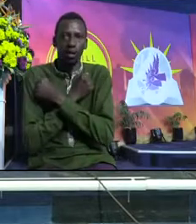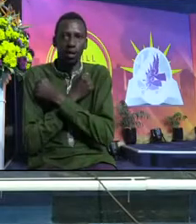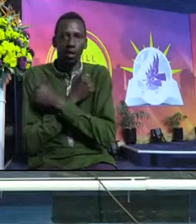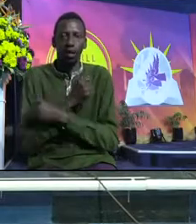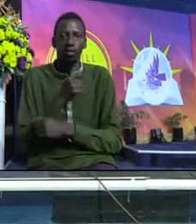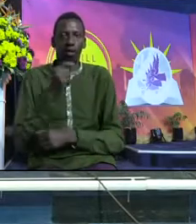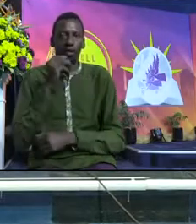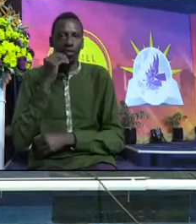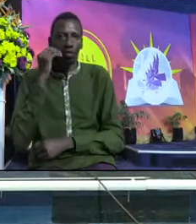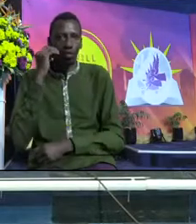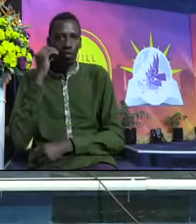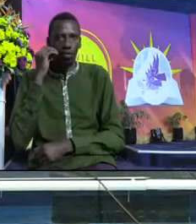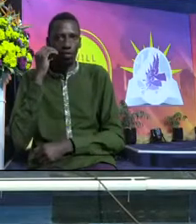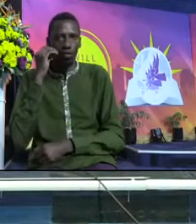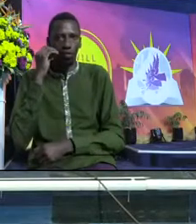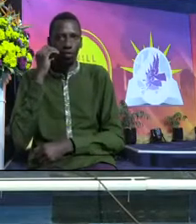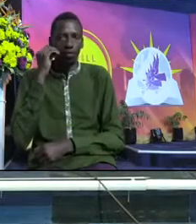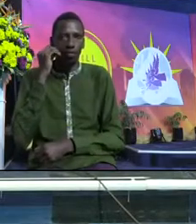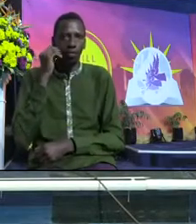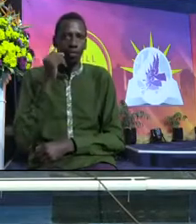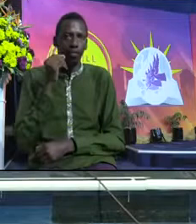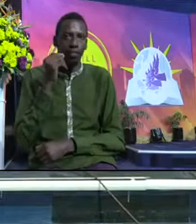there's love at